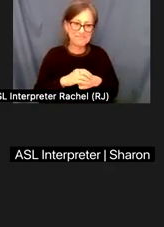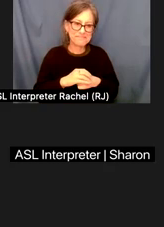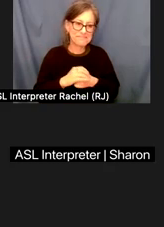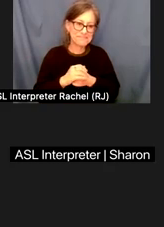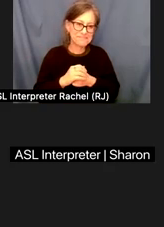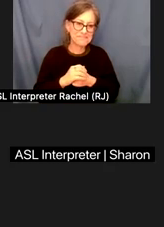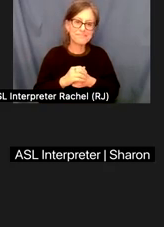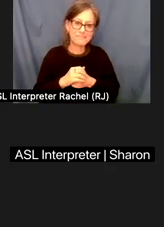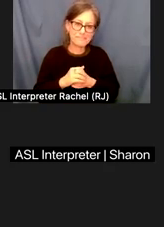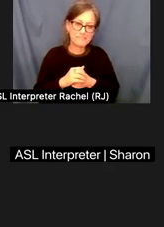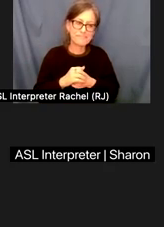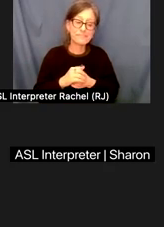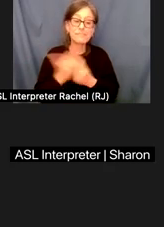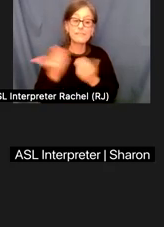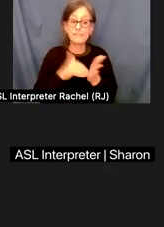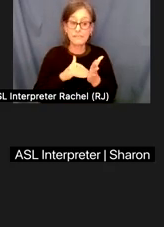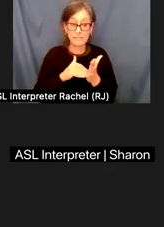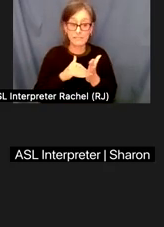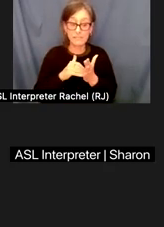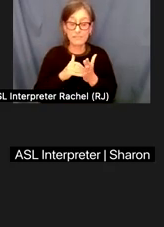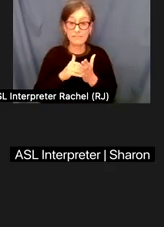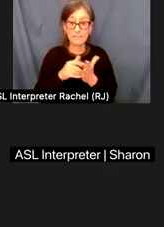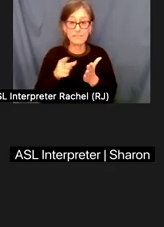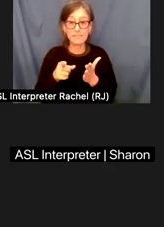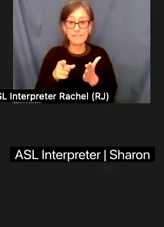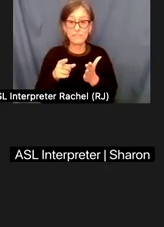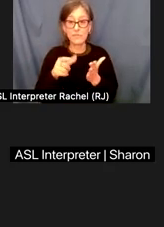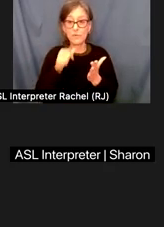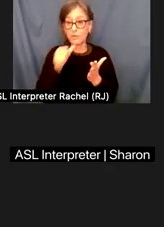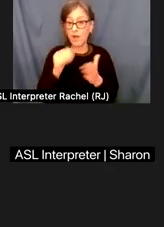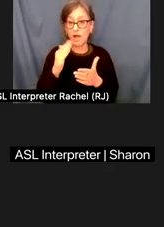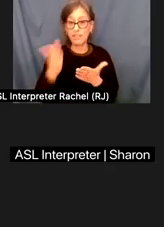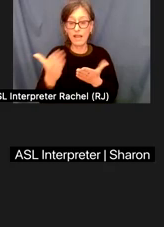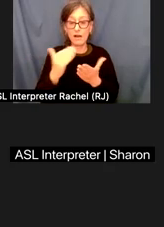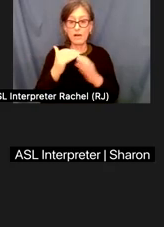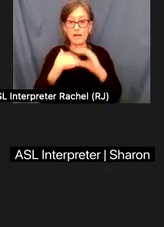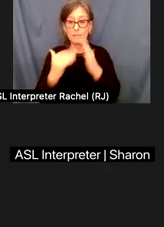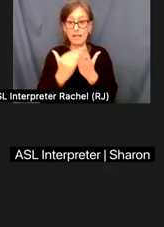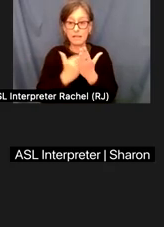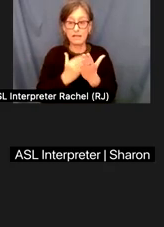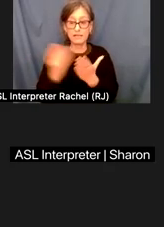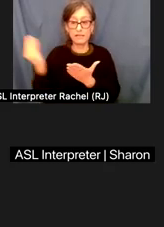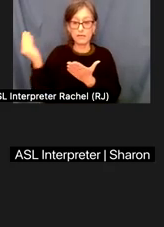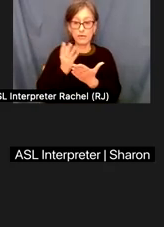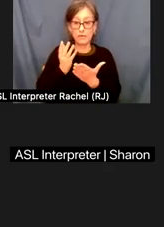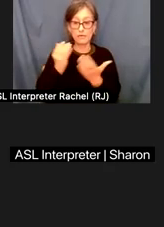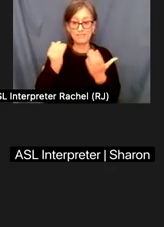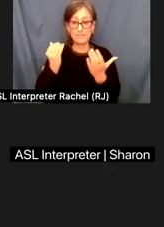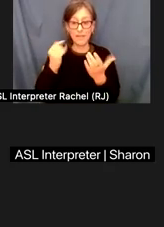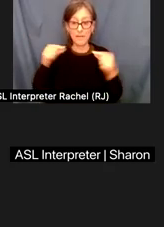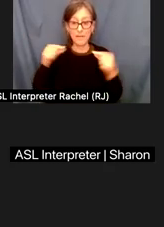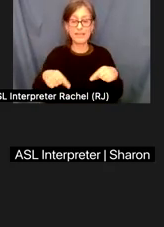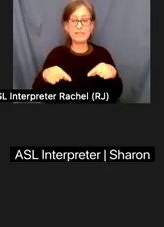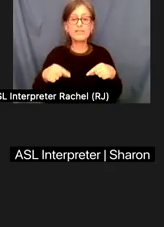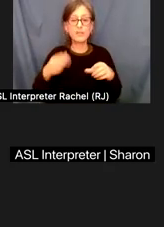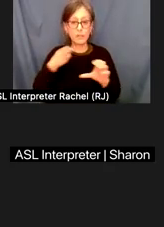And again, if you aren't already on our email list, if you heard about today's meeting from another source, do join us for free